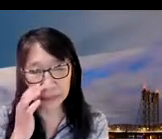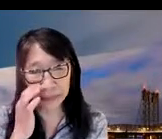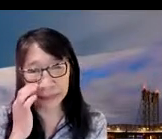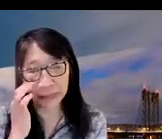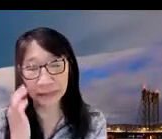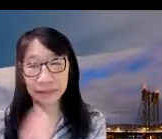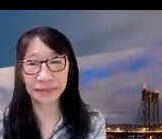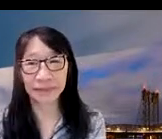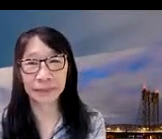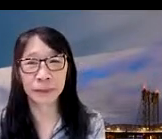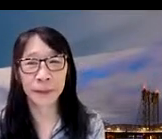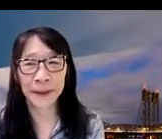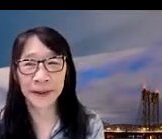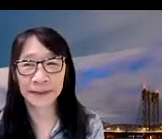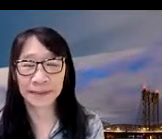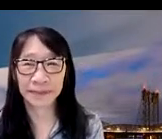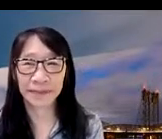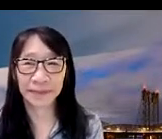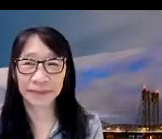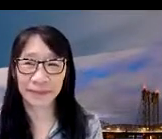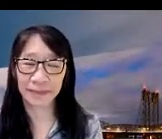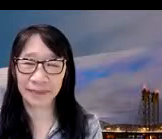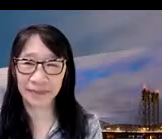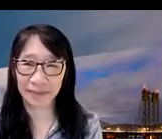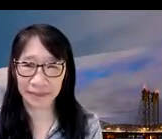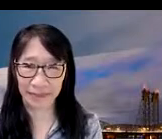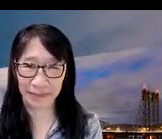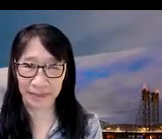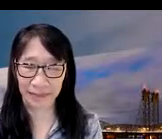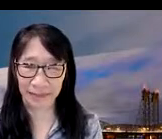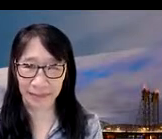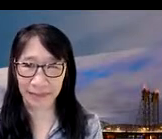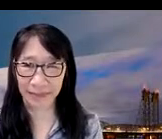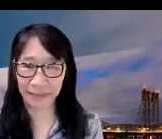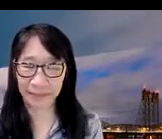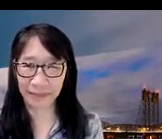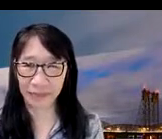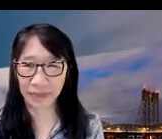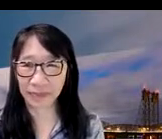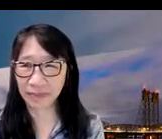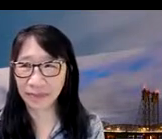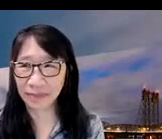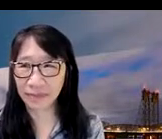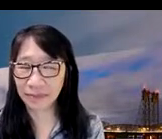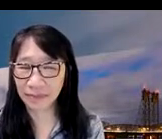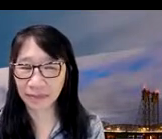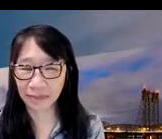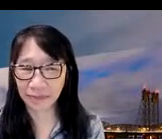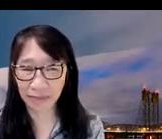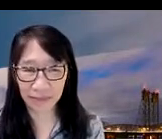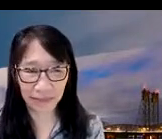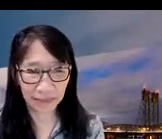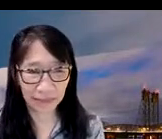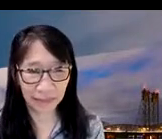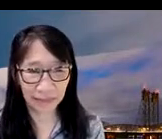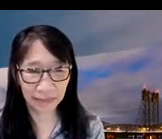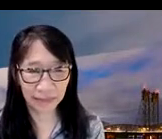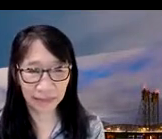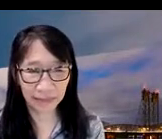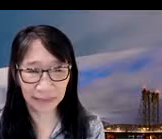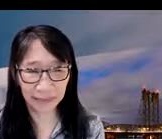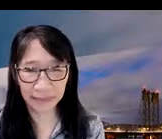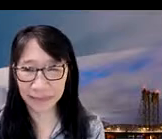some redundancy, because it seems like somehow elevators always break down when you